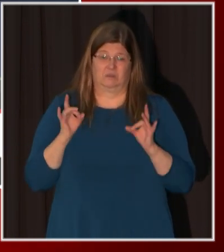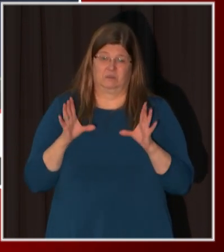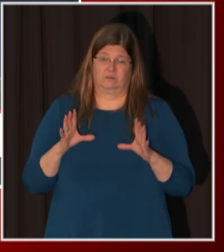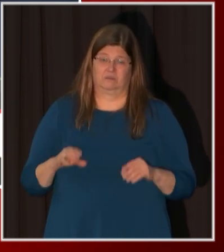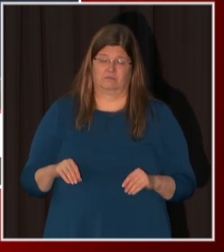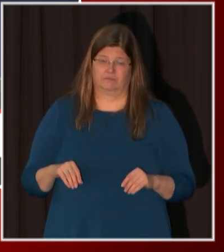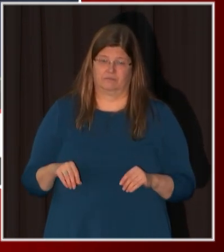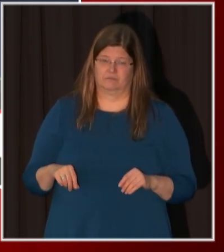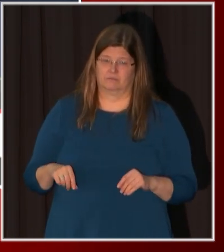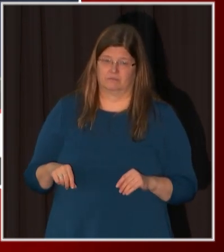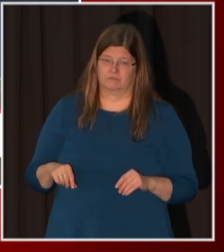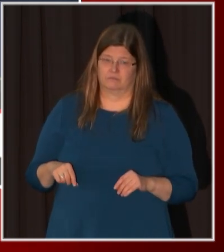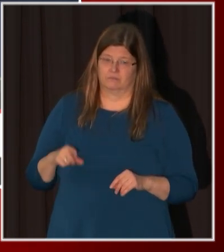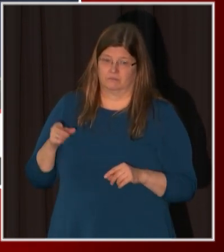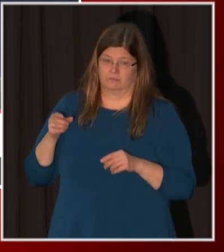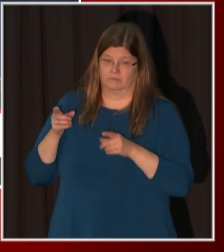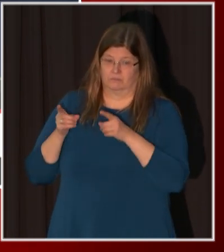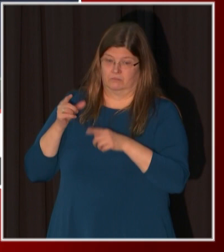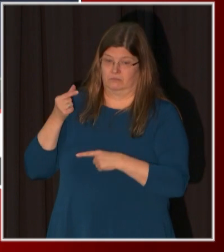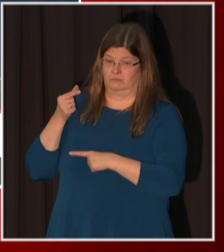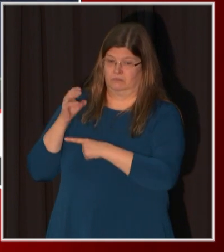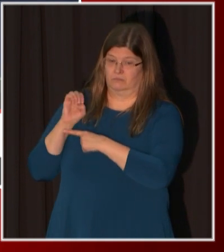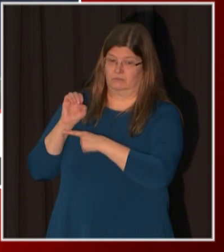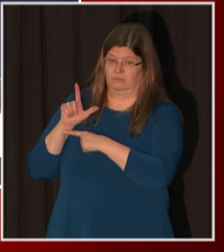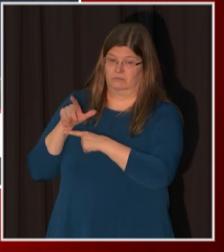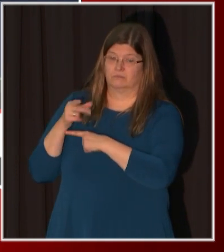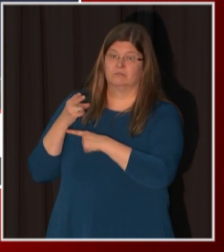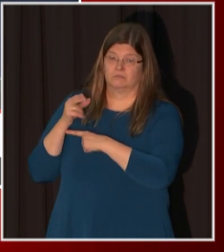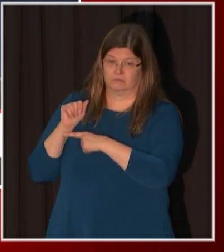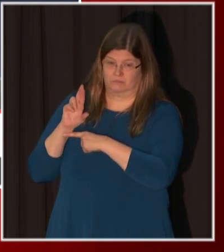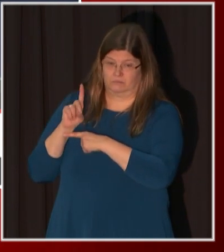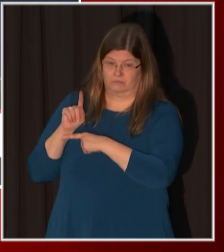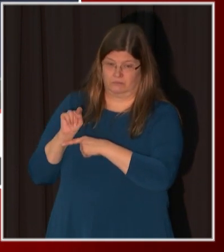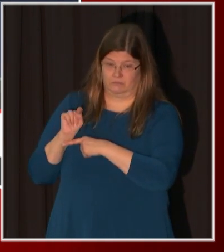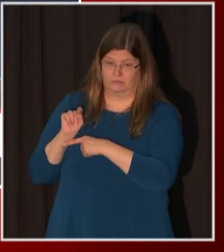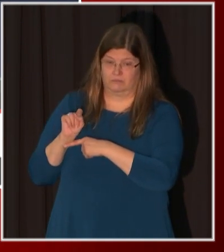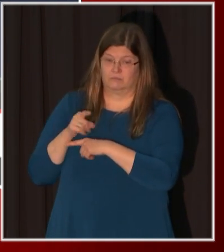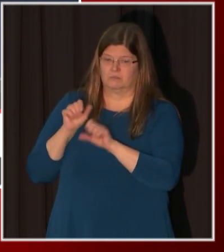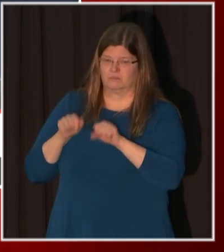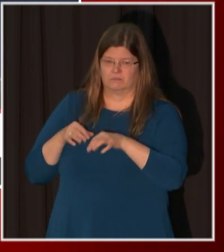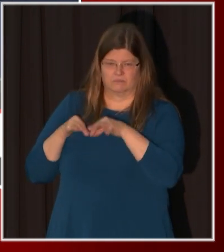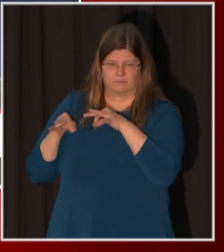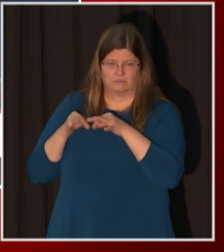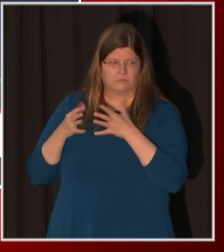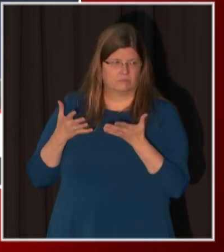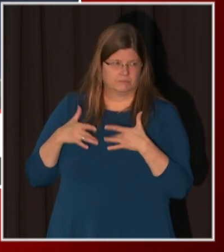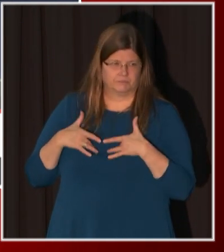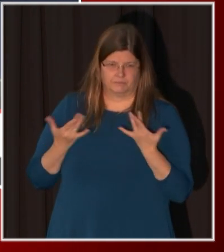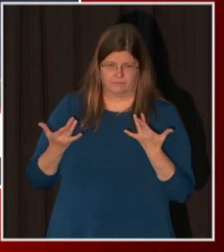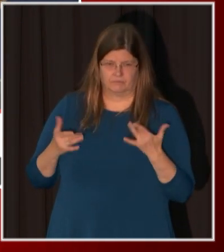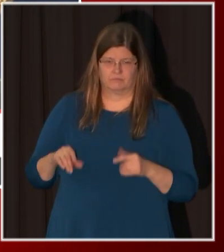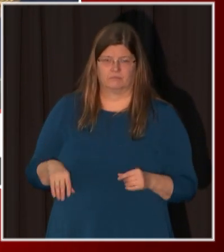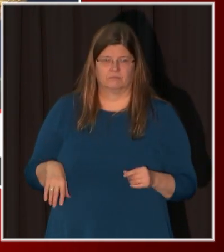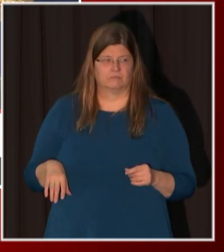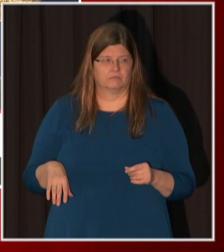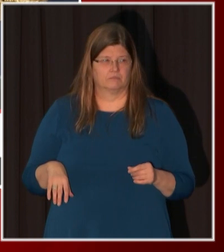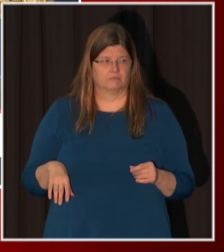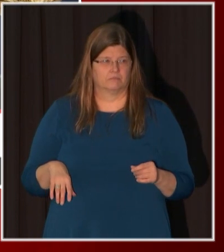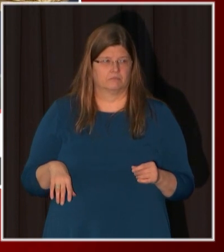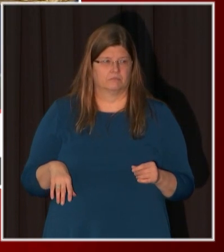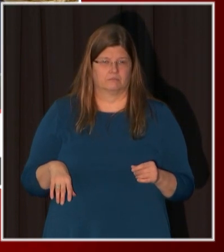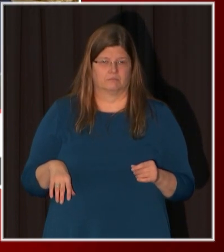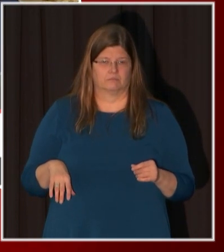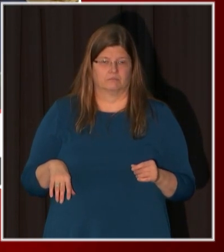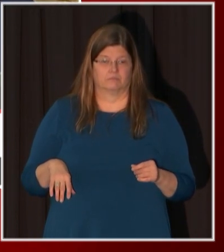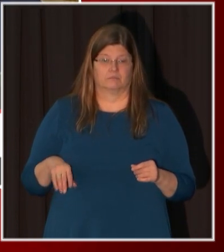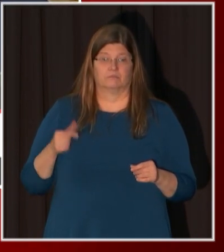talk about how we are working with our shelter population. Sure. And we look at the shelter population